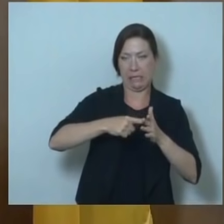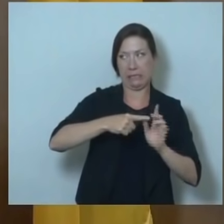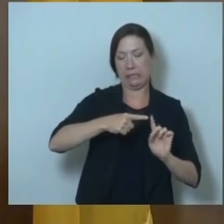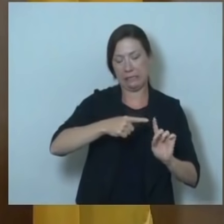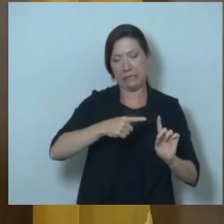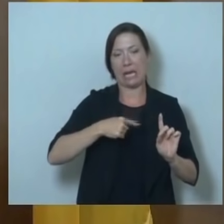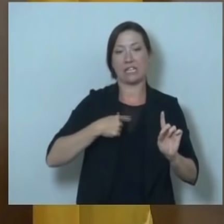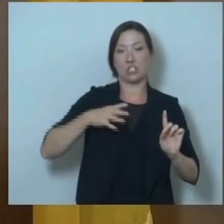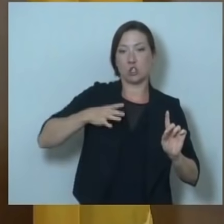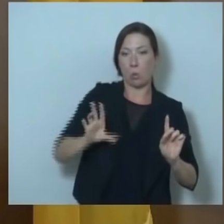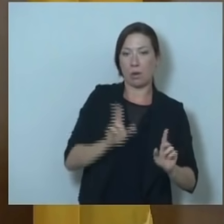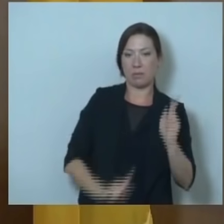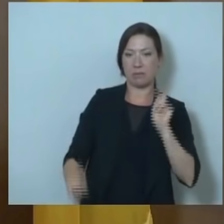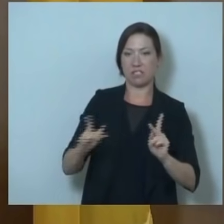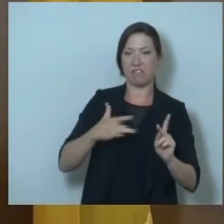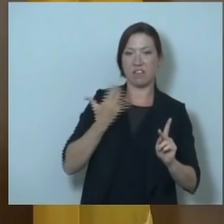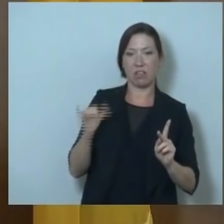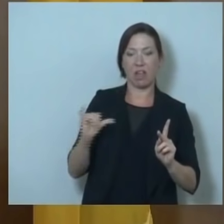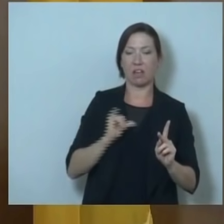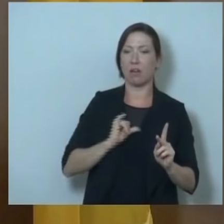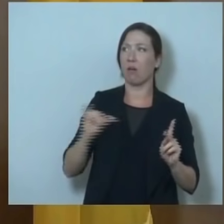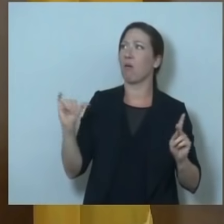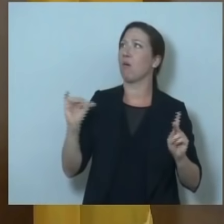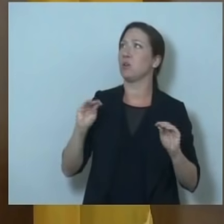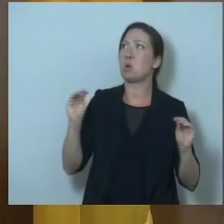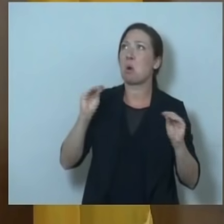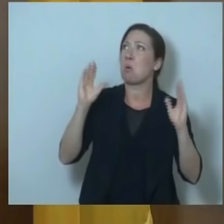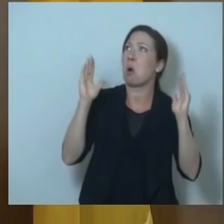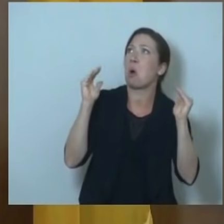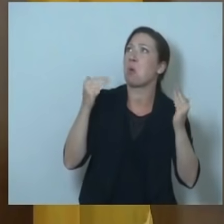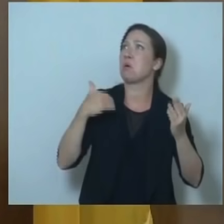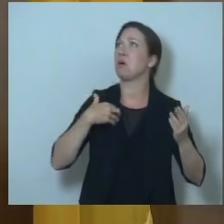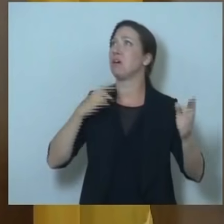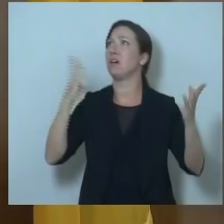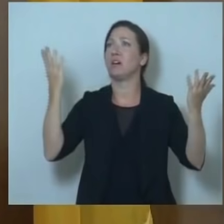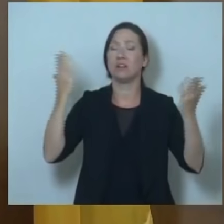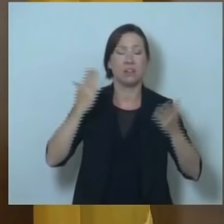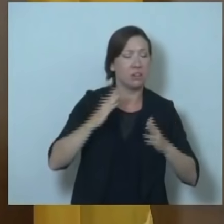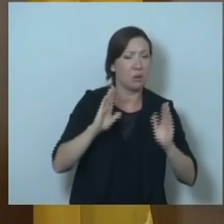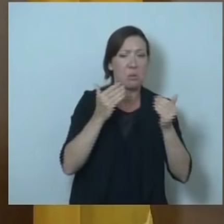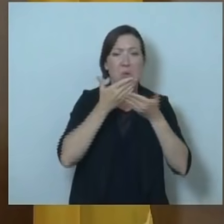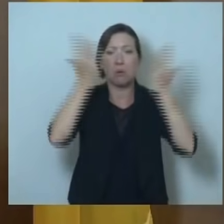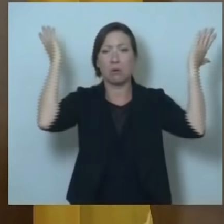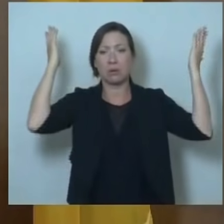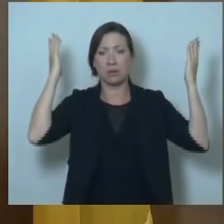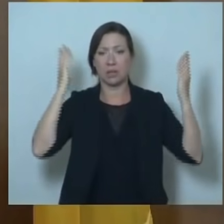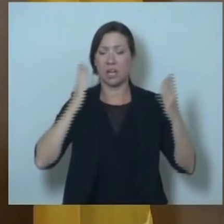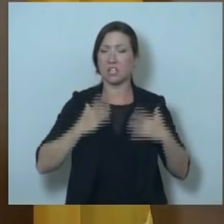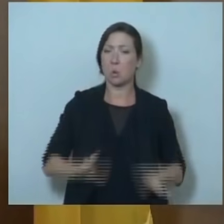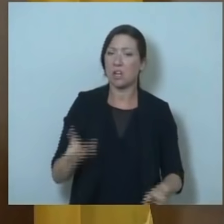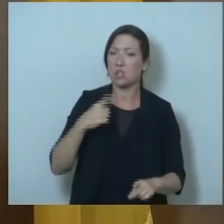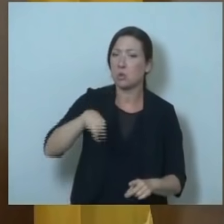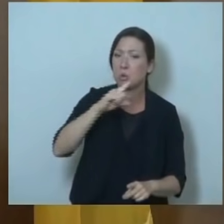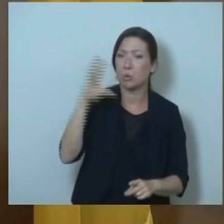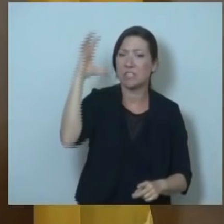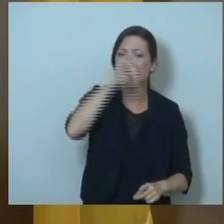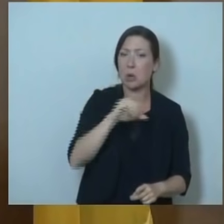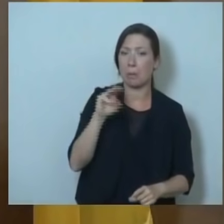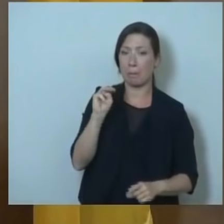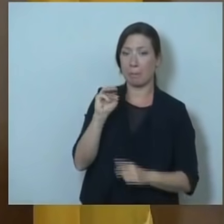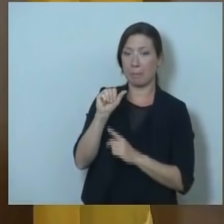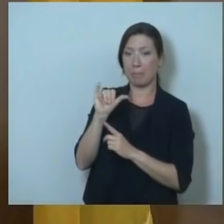like we're not hopeful. I don't want anyone who's viewing this to assume that the May 15th effort was sort of